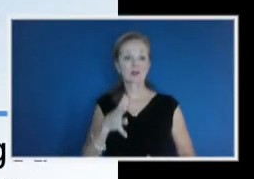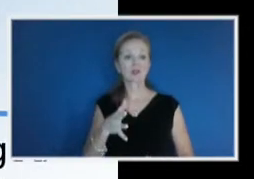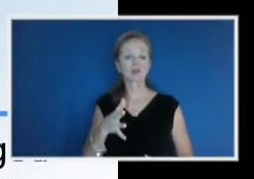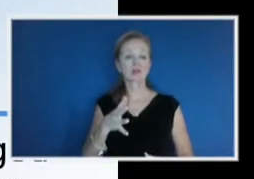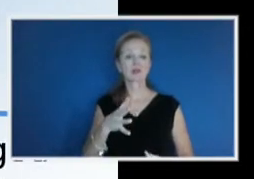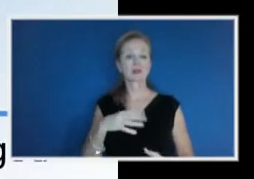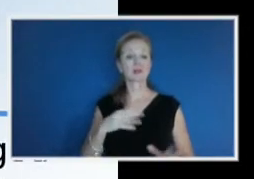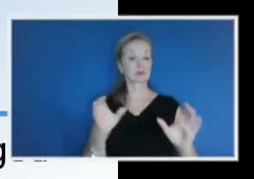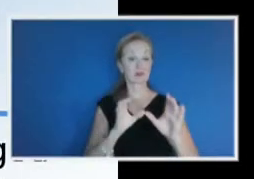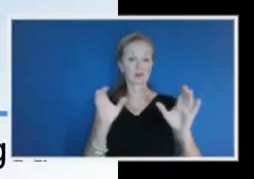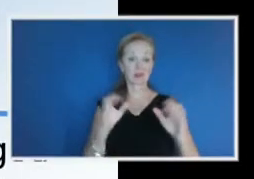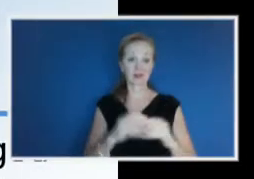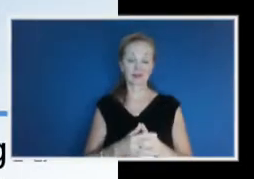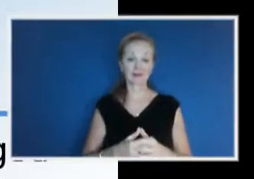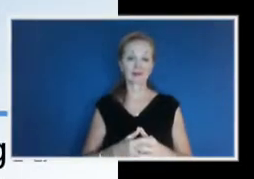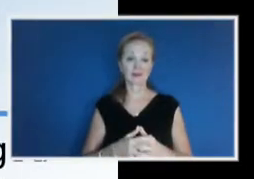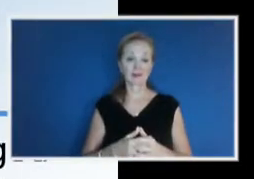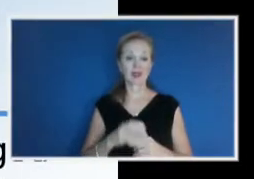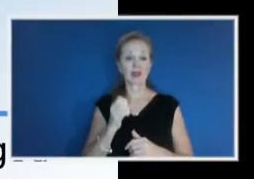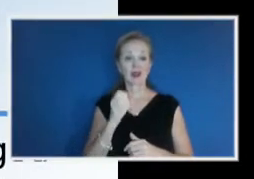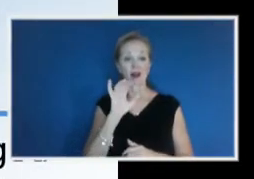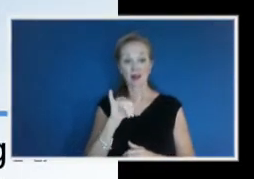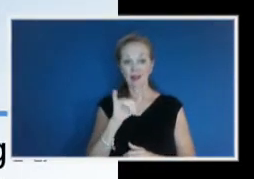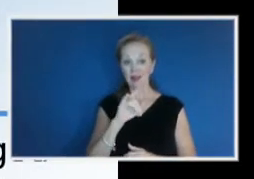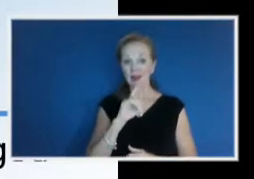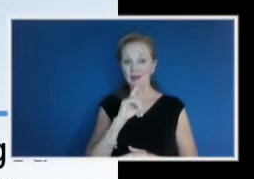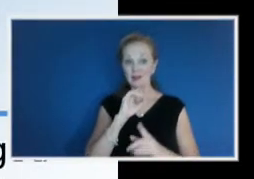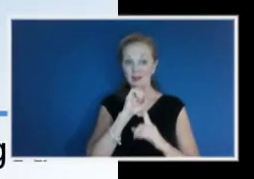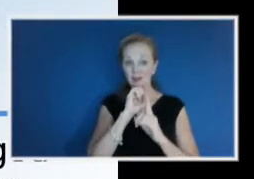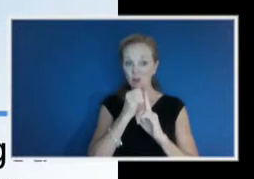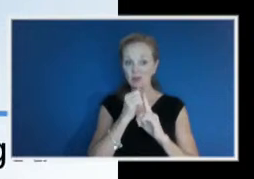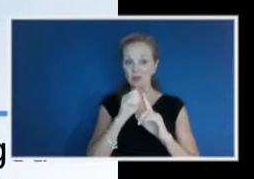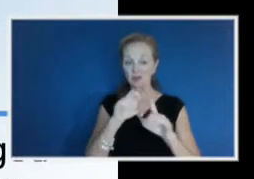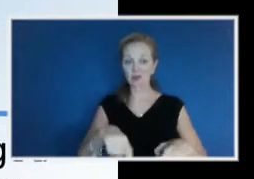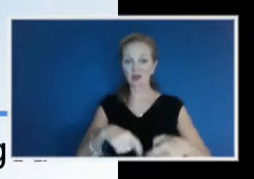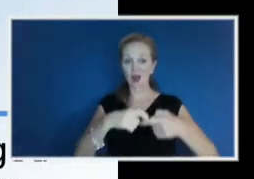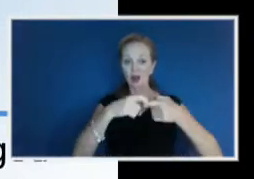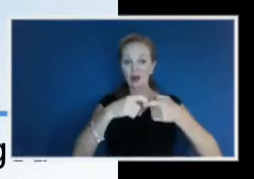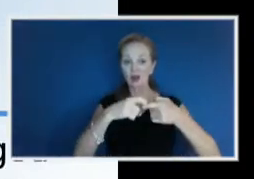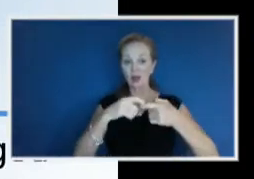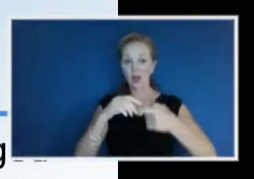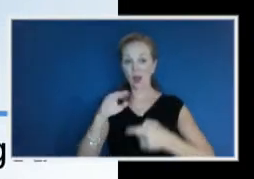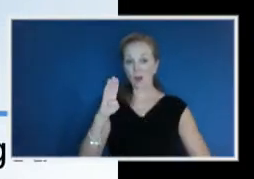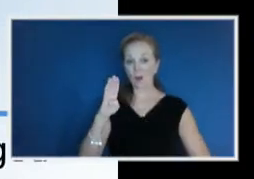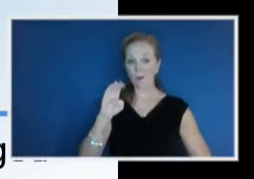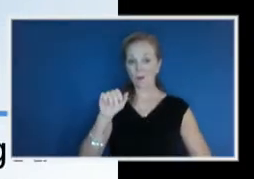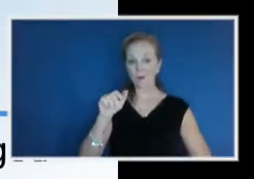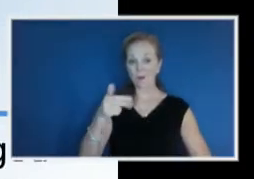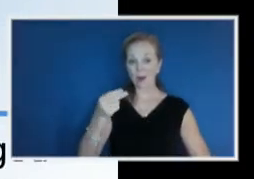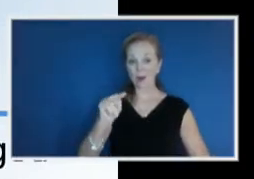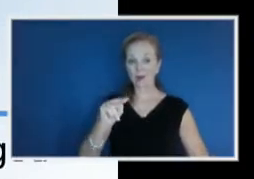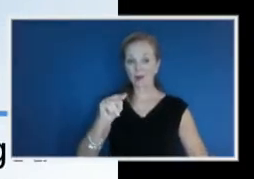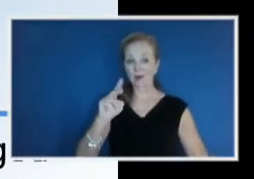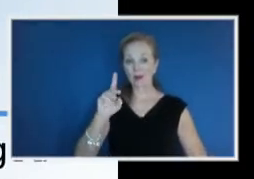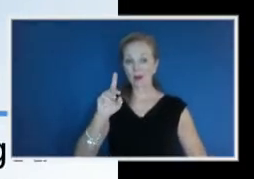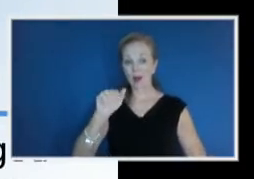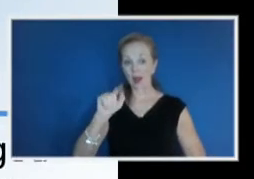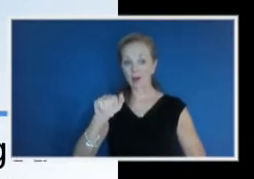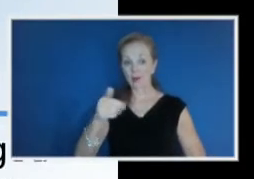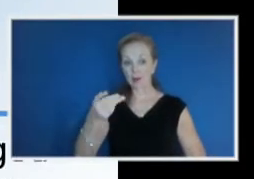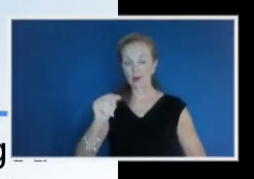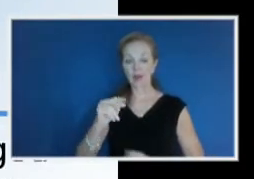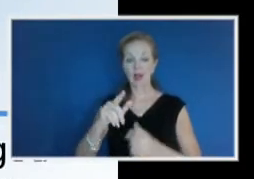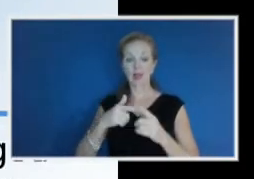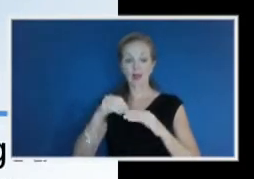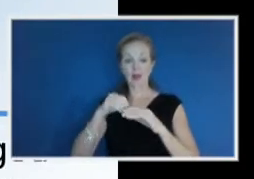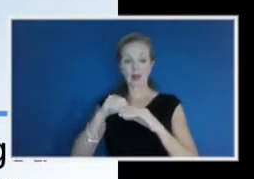certified. So that case is basically on hold. The Biden administration in the bipartisan infrastructure